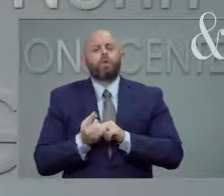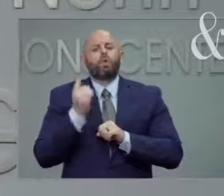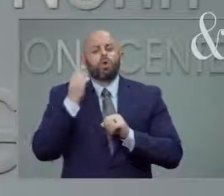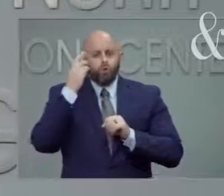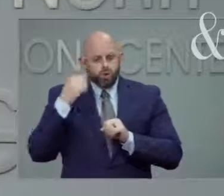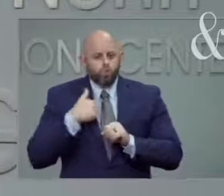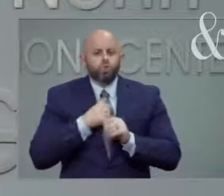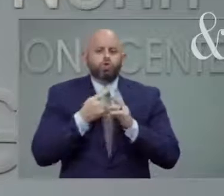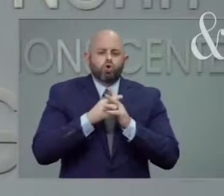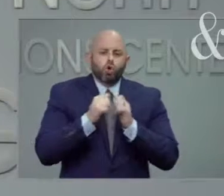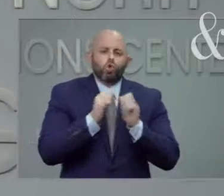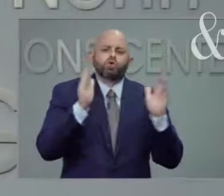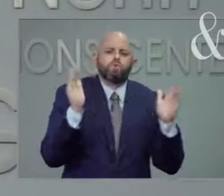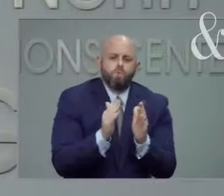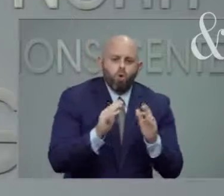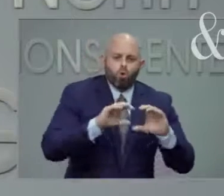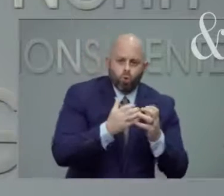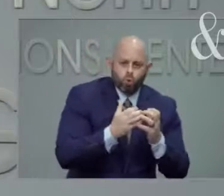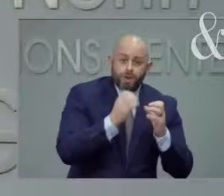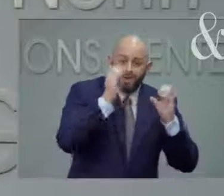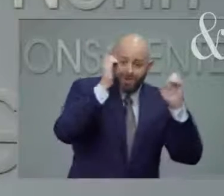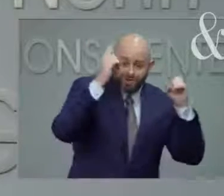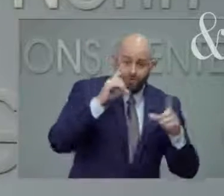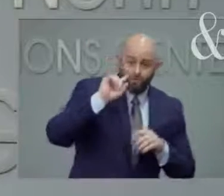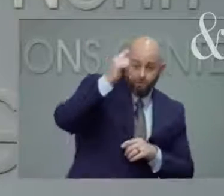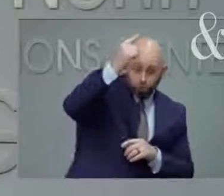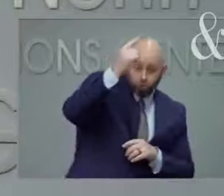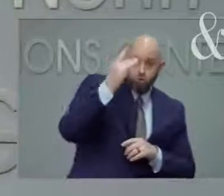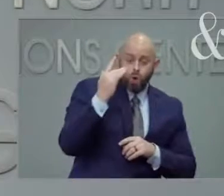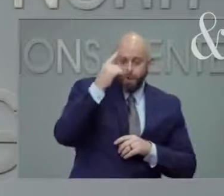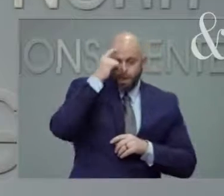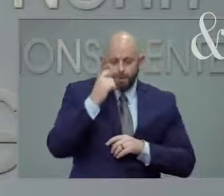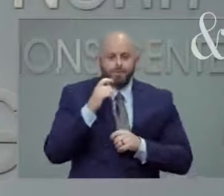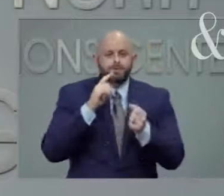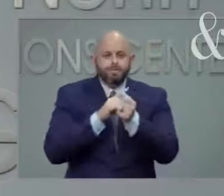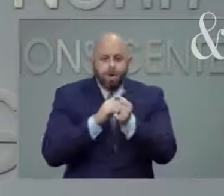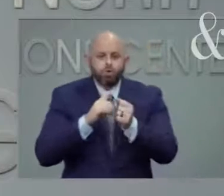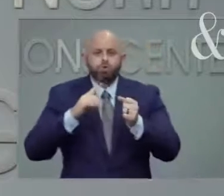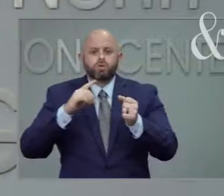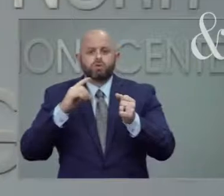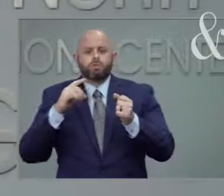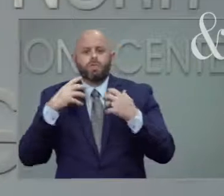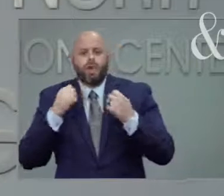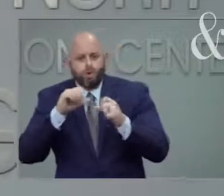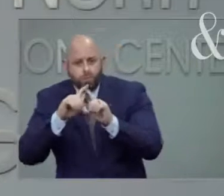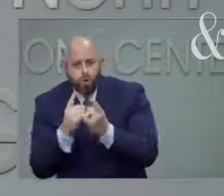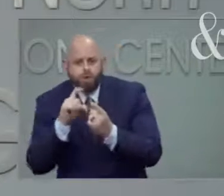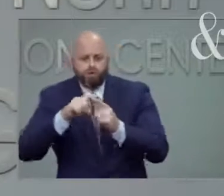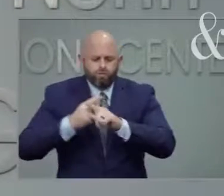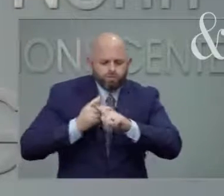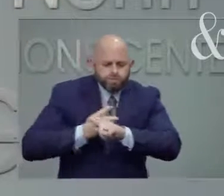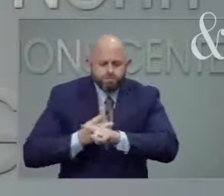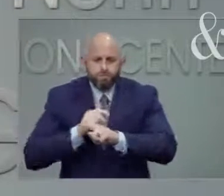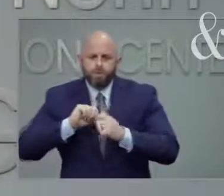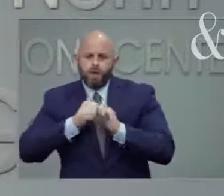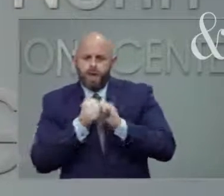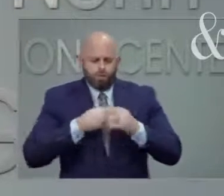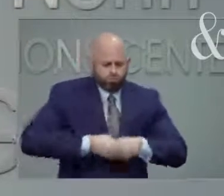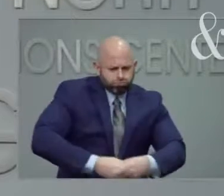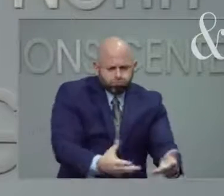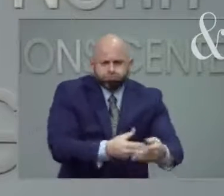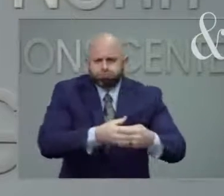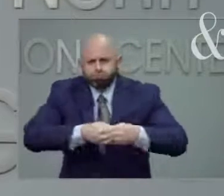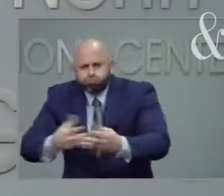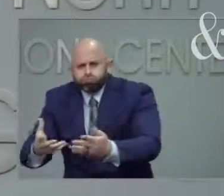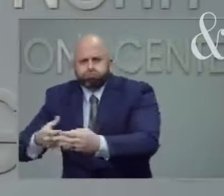with smaller groups at a time is they're going to have to figure out their methodology and their systems for